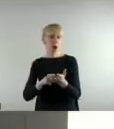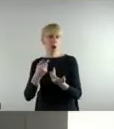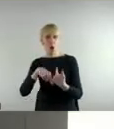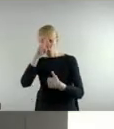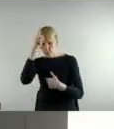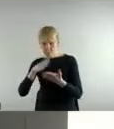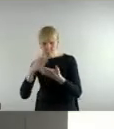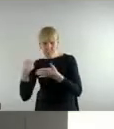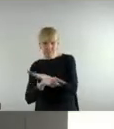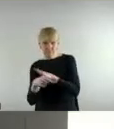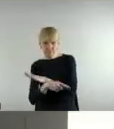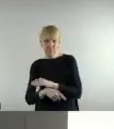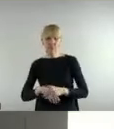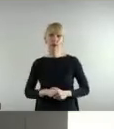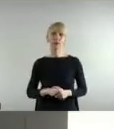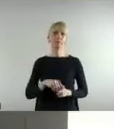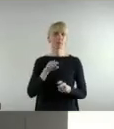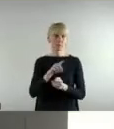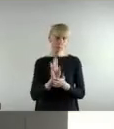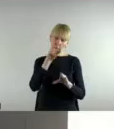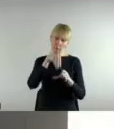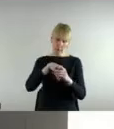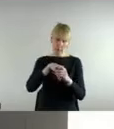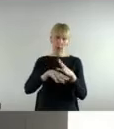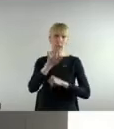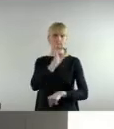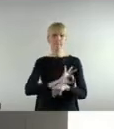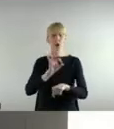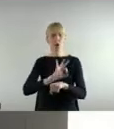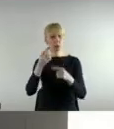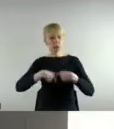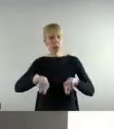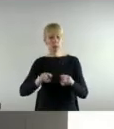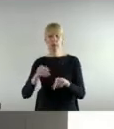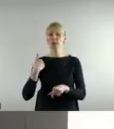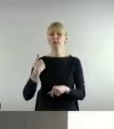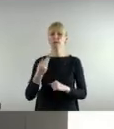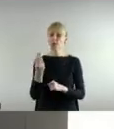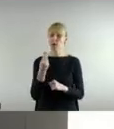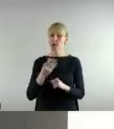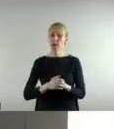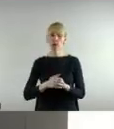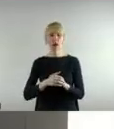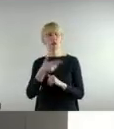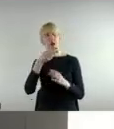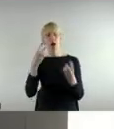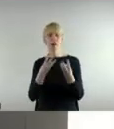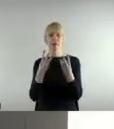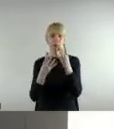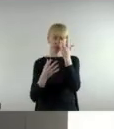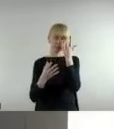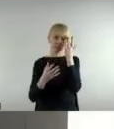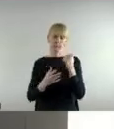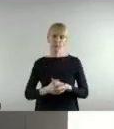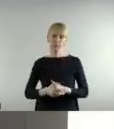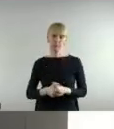required their inhabitants to be evacuated. Additionally, what was implemented in the scope of the project, the